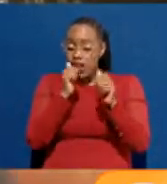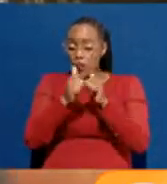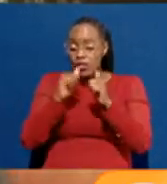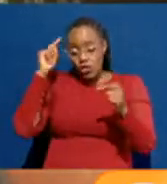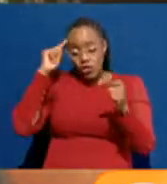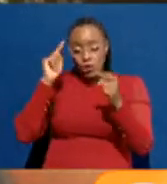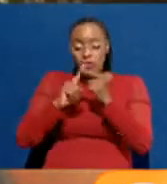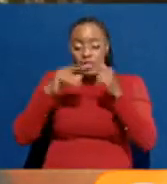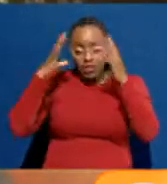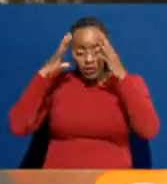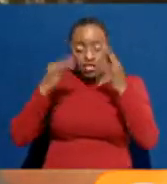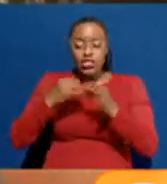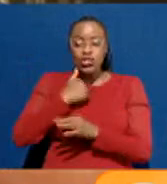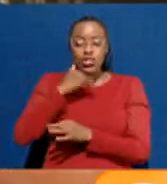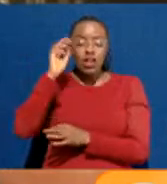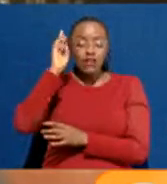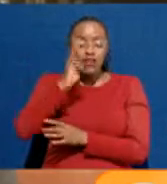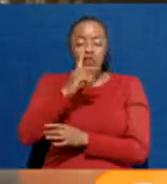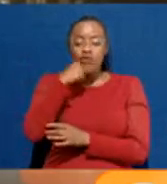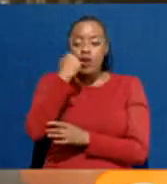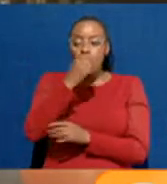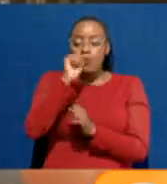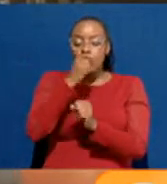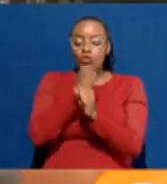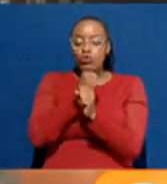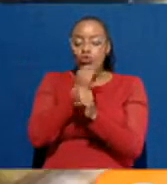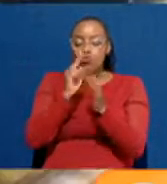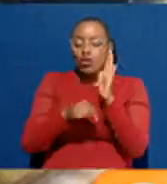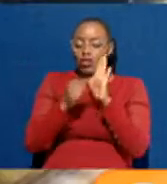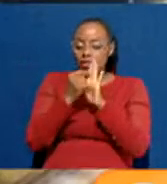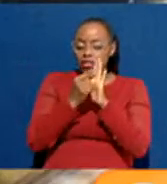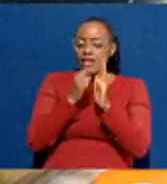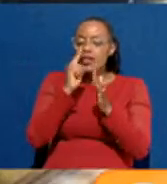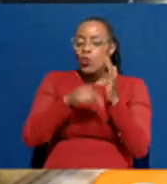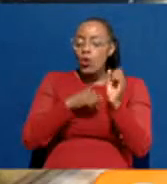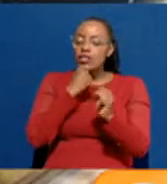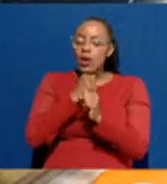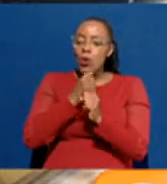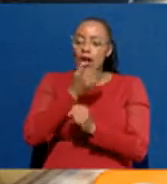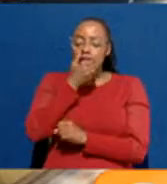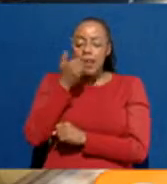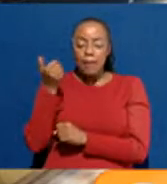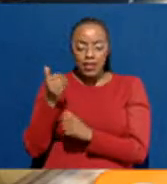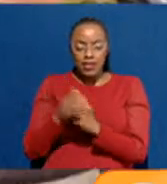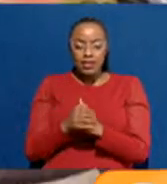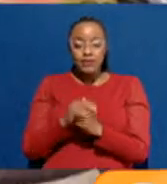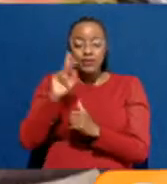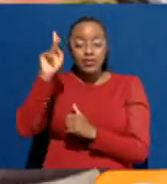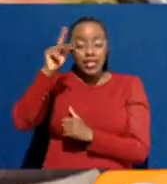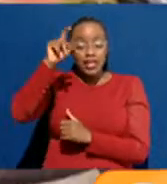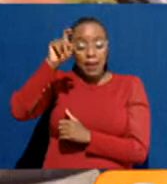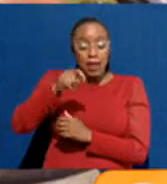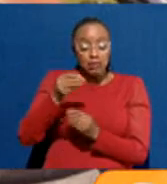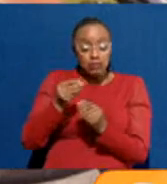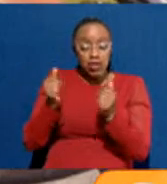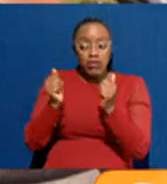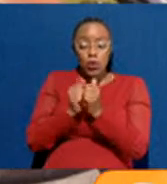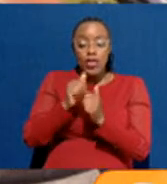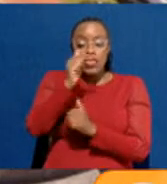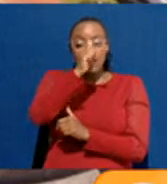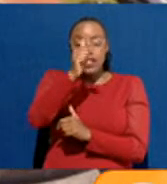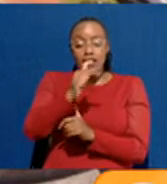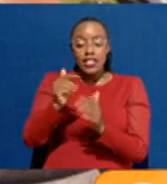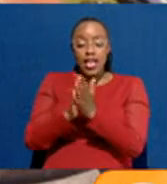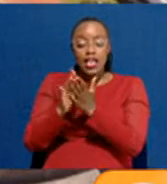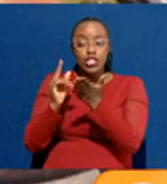objective decisions, who is capable to do what and what works best where. Kenya will have to battle it out with Tanzania